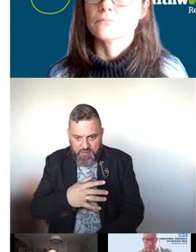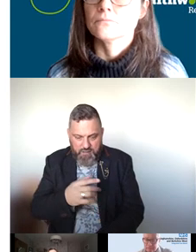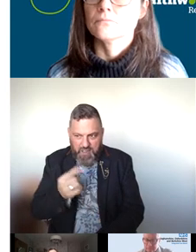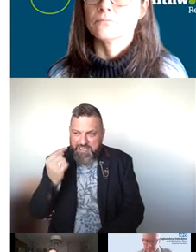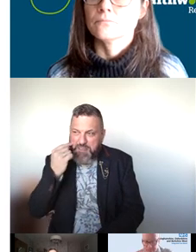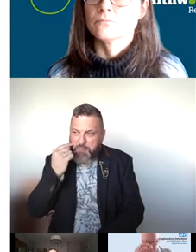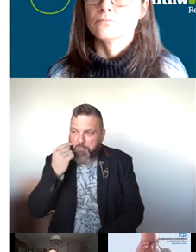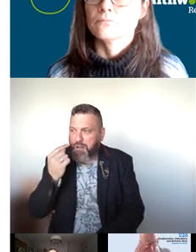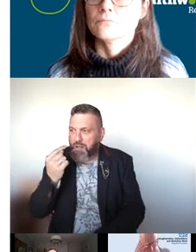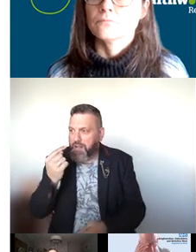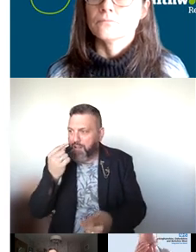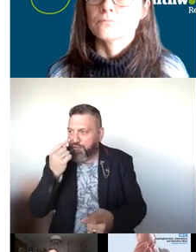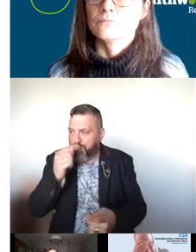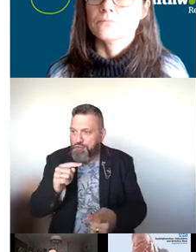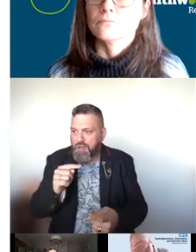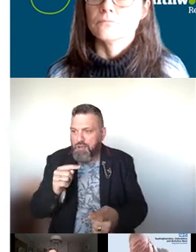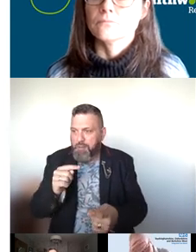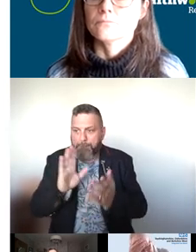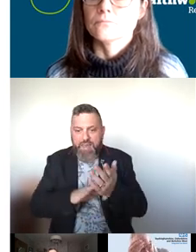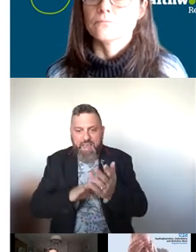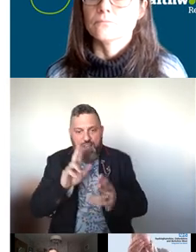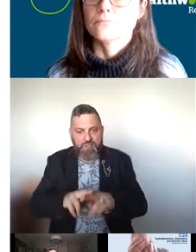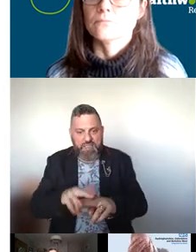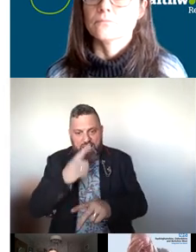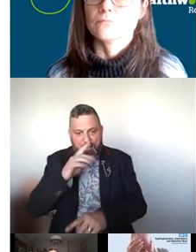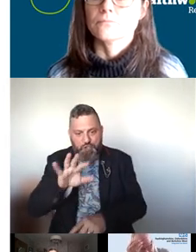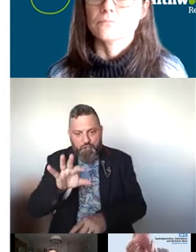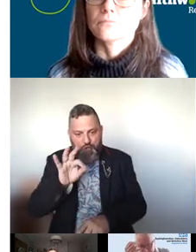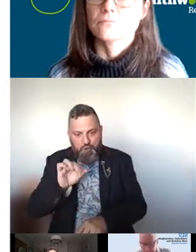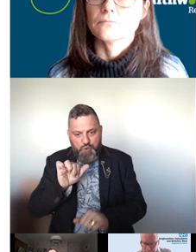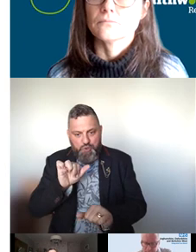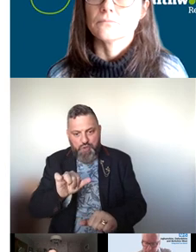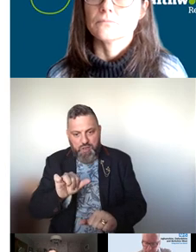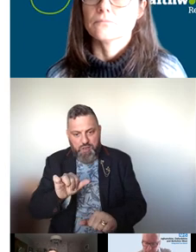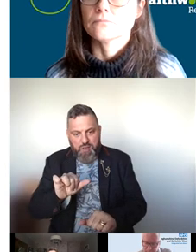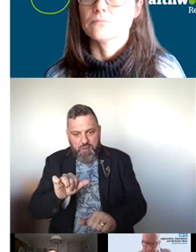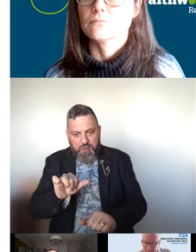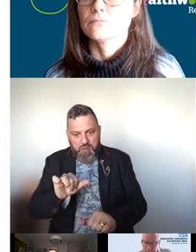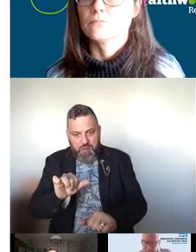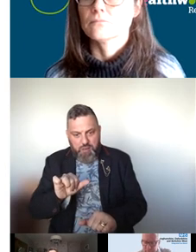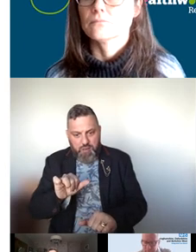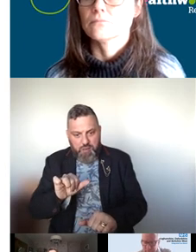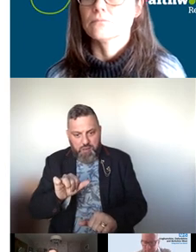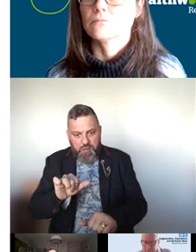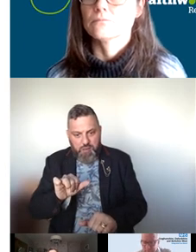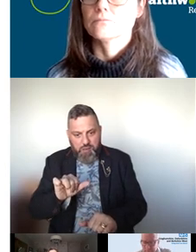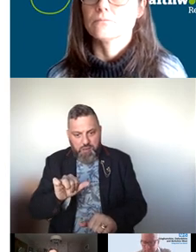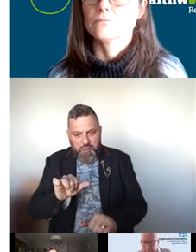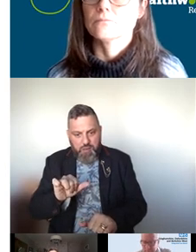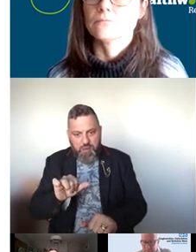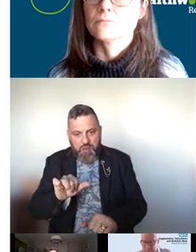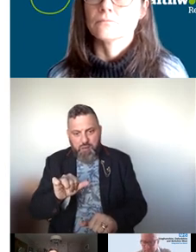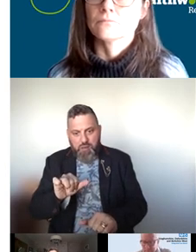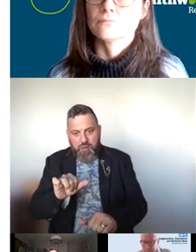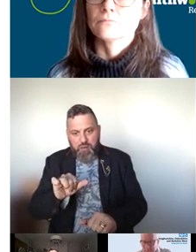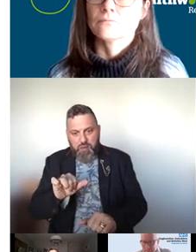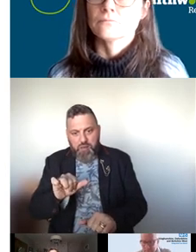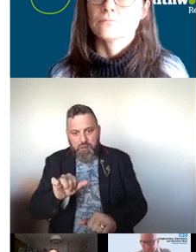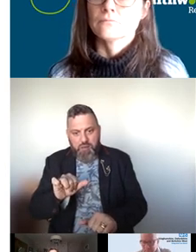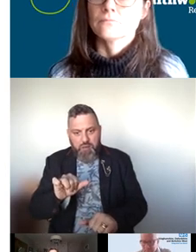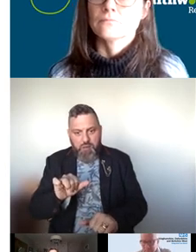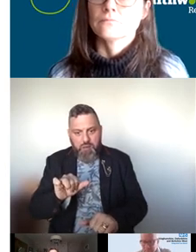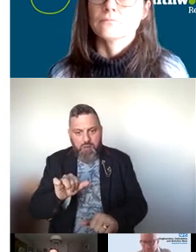tricks around things. Parents can often choose for the health of their child pure fruit juice, for example, rather than